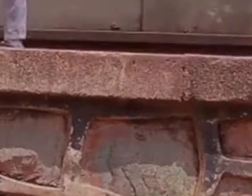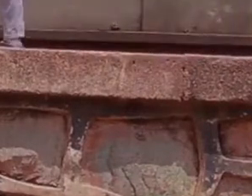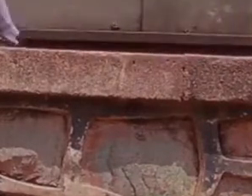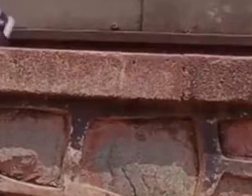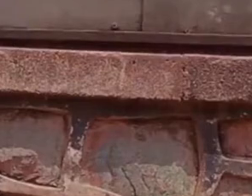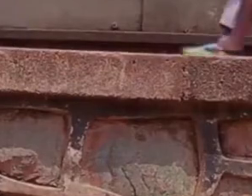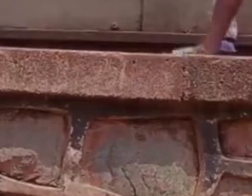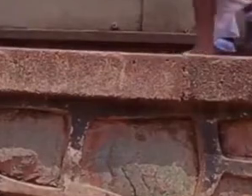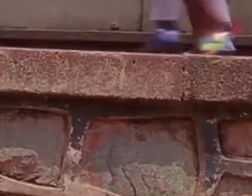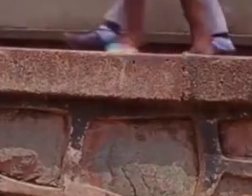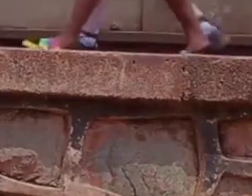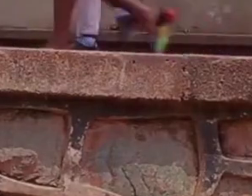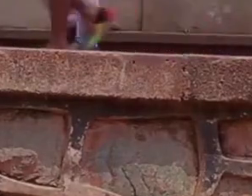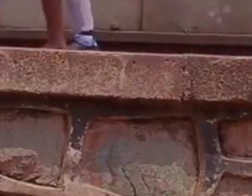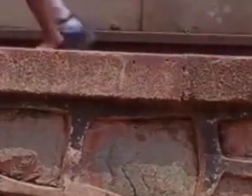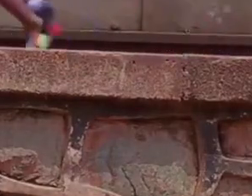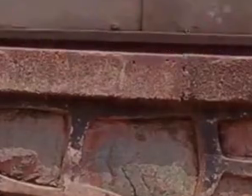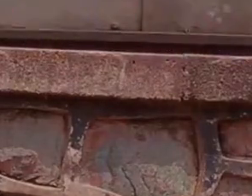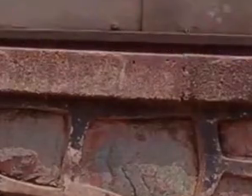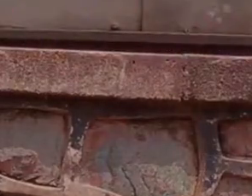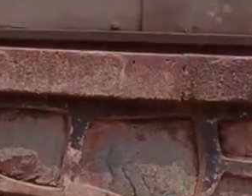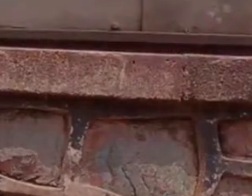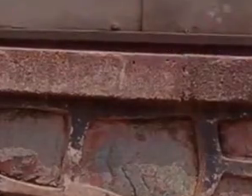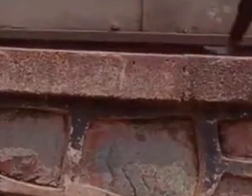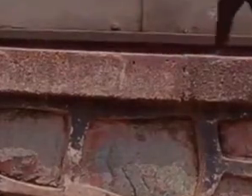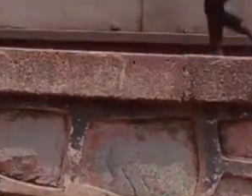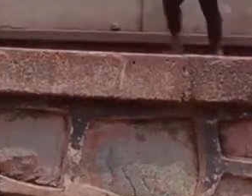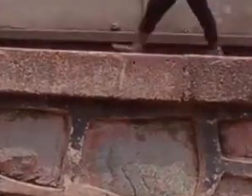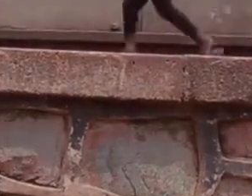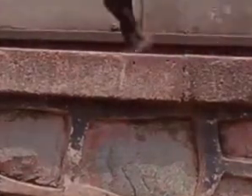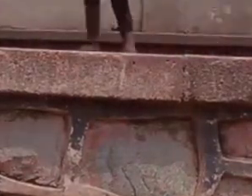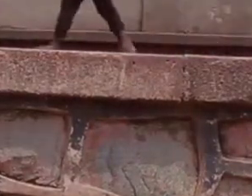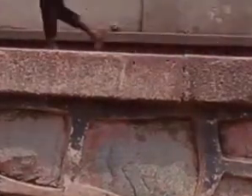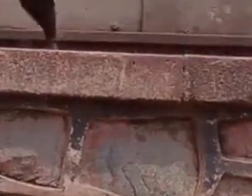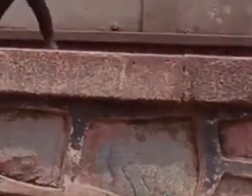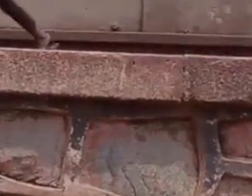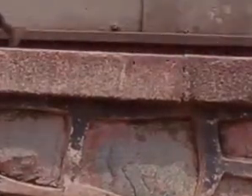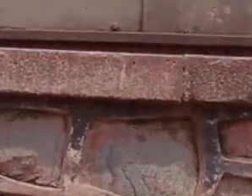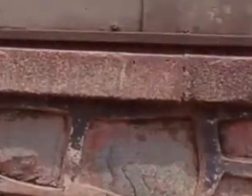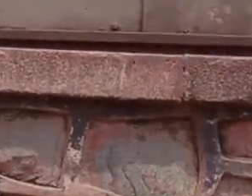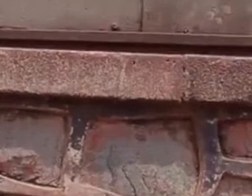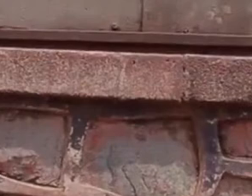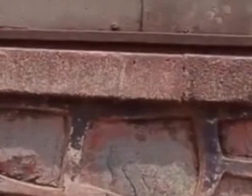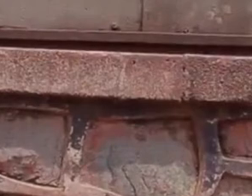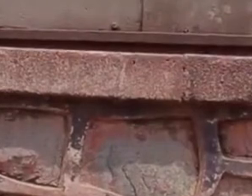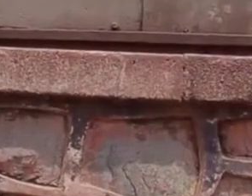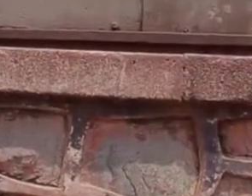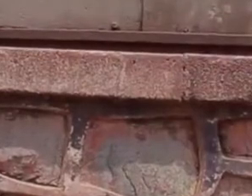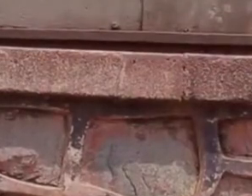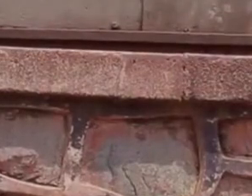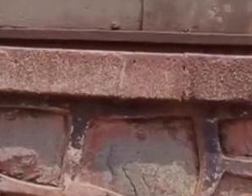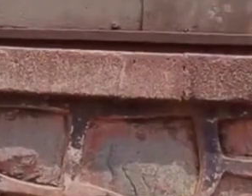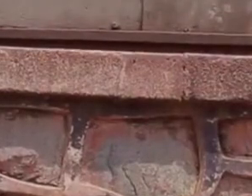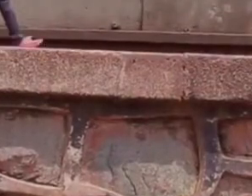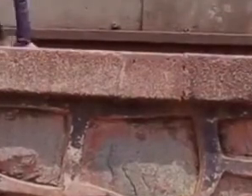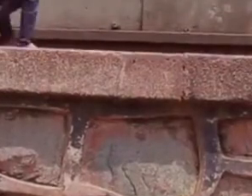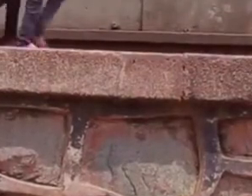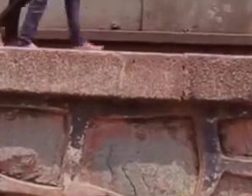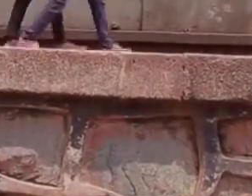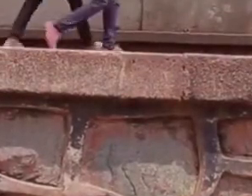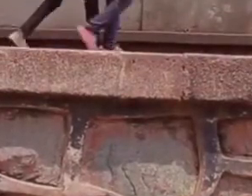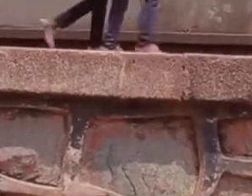ku steka teka yokubanga tine chintu chikutuka ko onaje tutamulide bane mukulika yo big up on Faison camera and Faison my main producer bane kwasaganyiza